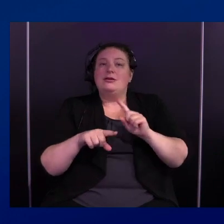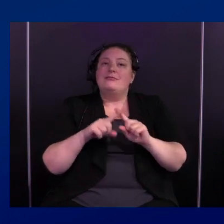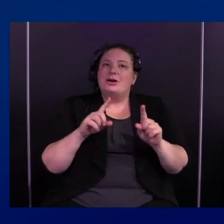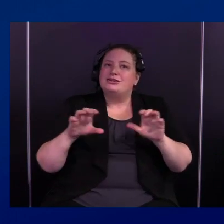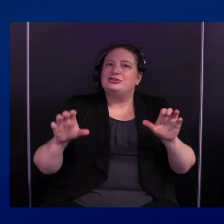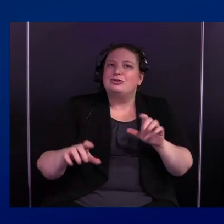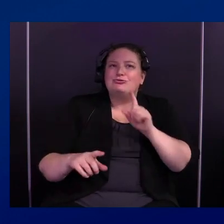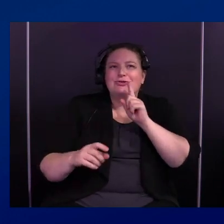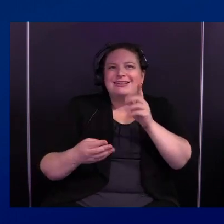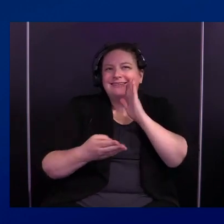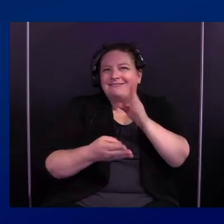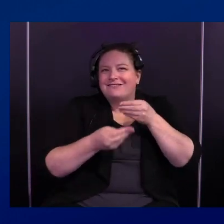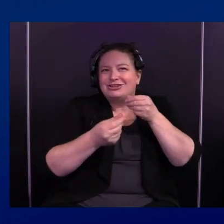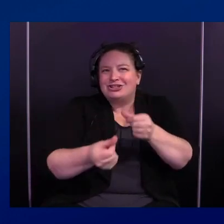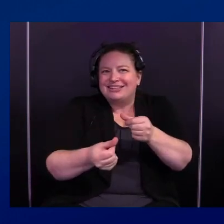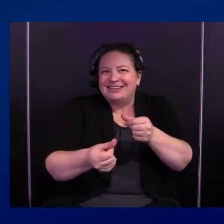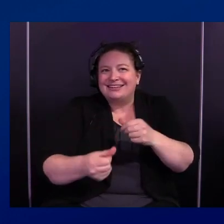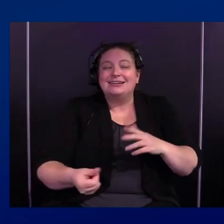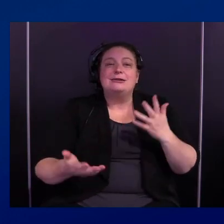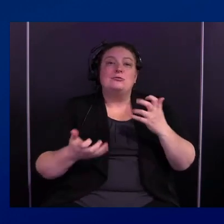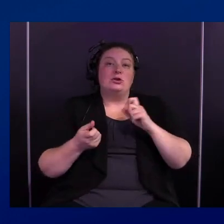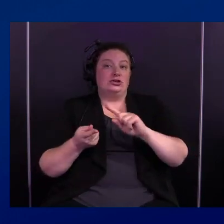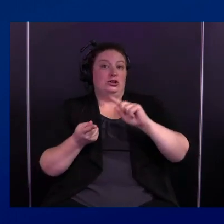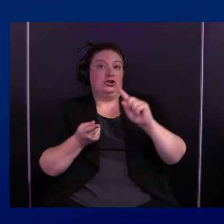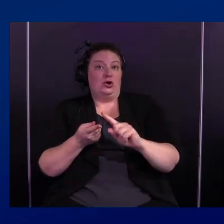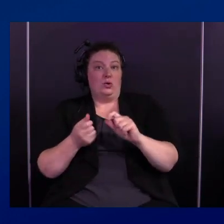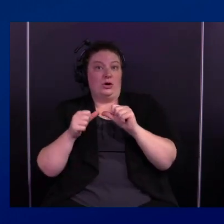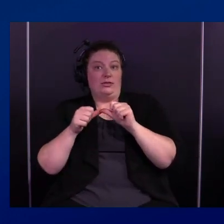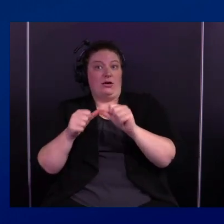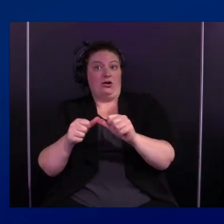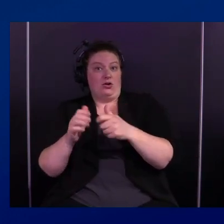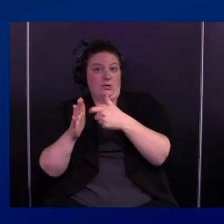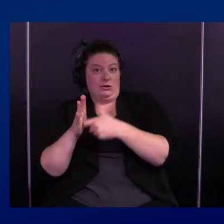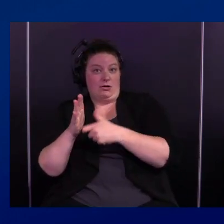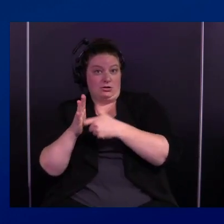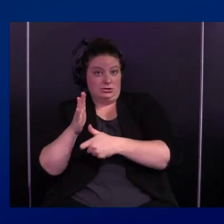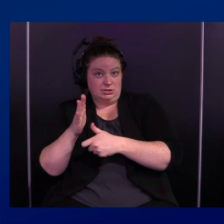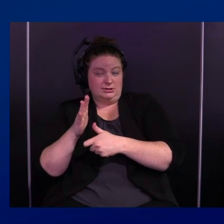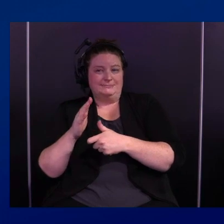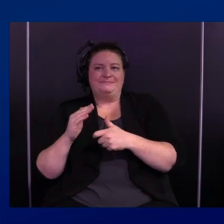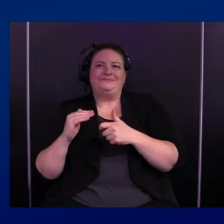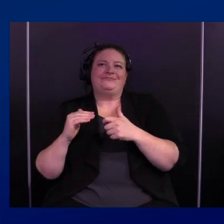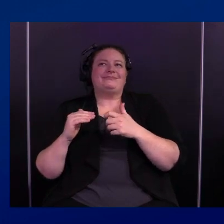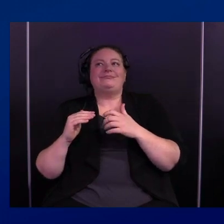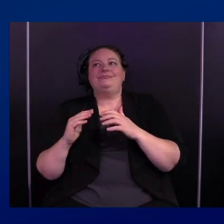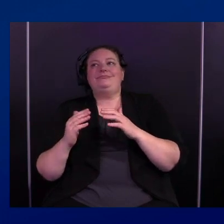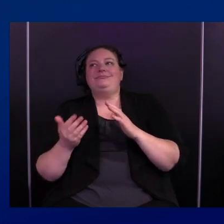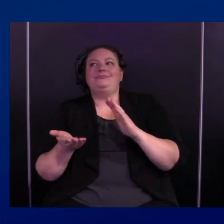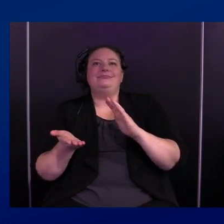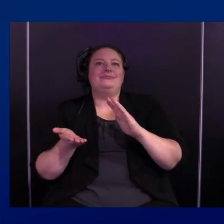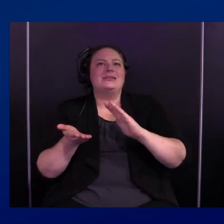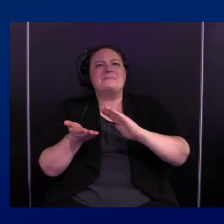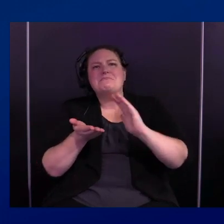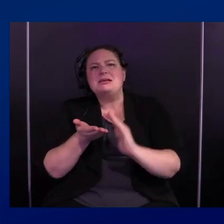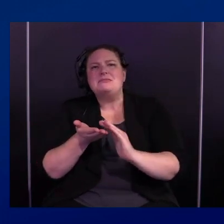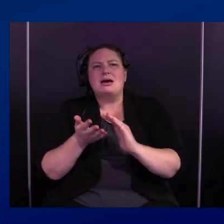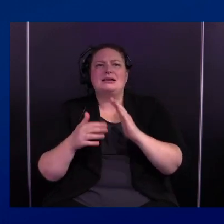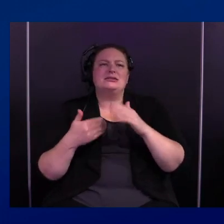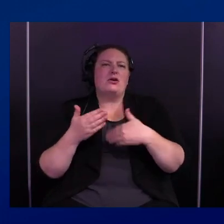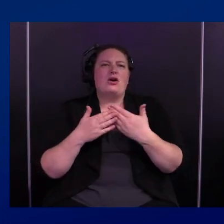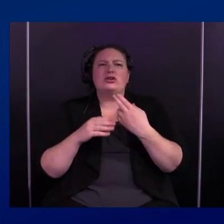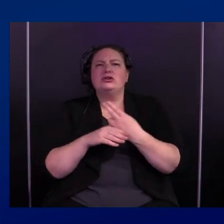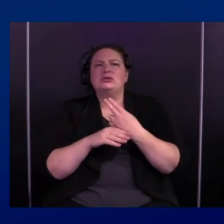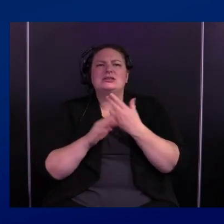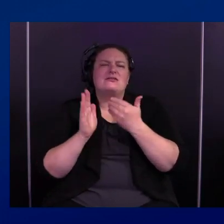very efficient way. So we want to lower the ongoing cost, basically minimize all the usage of redundant resources